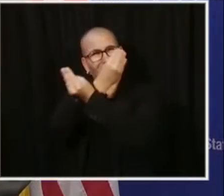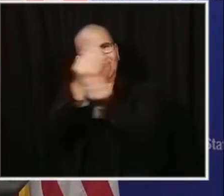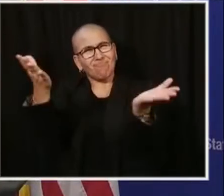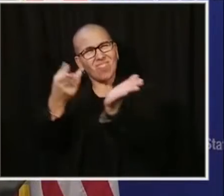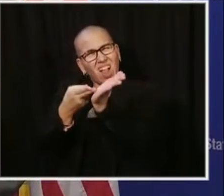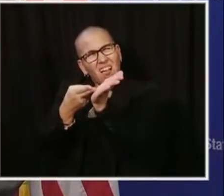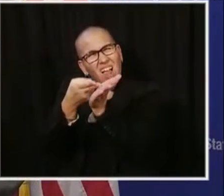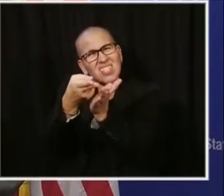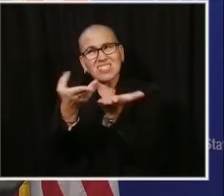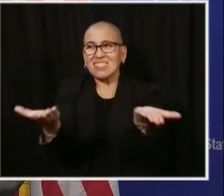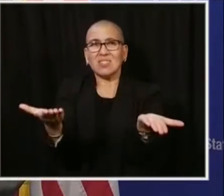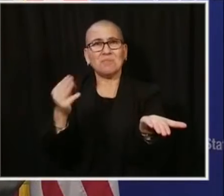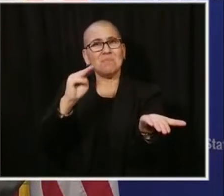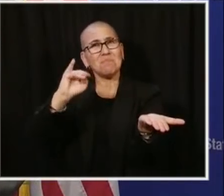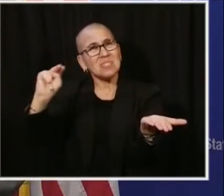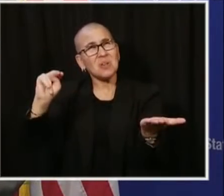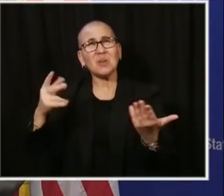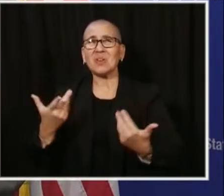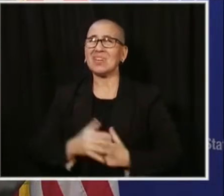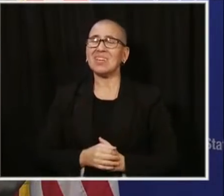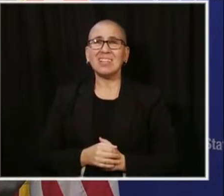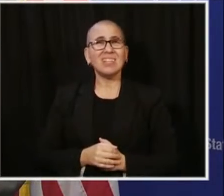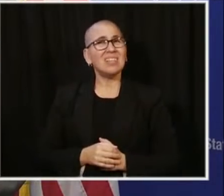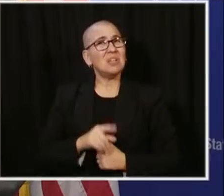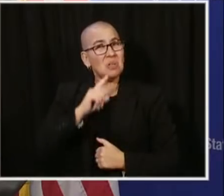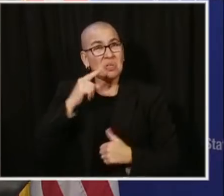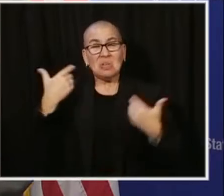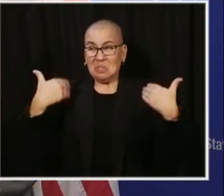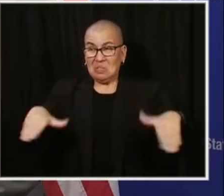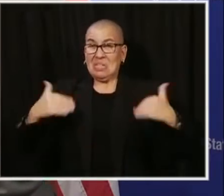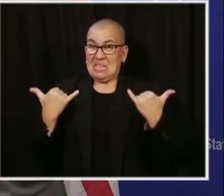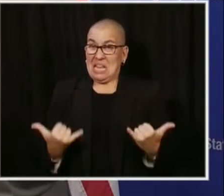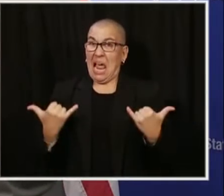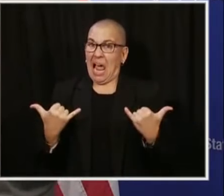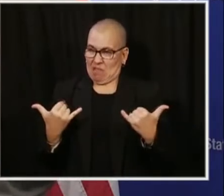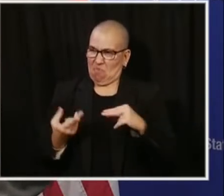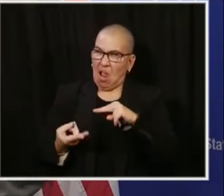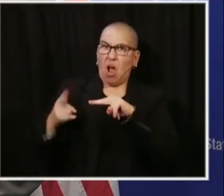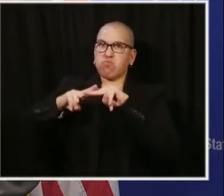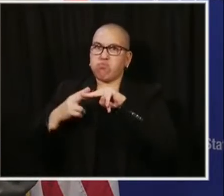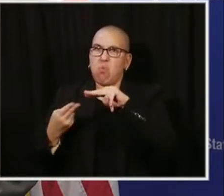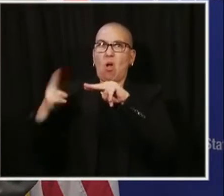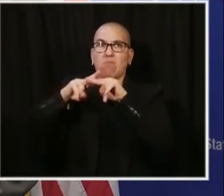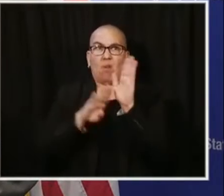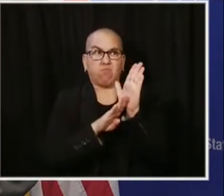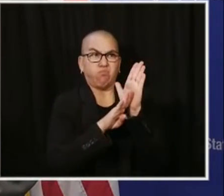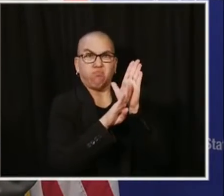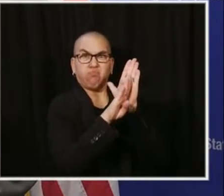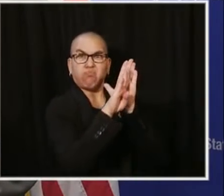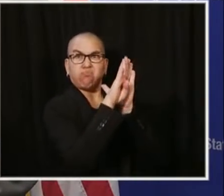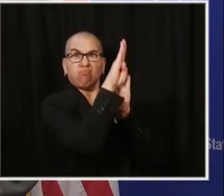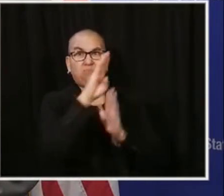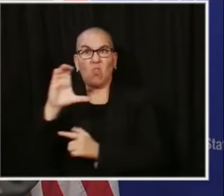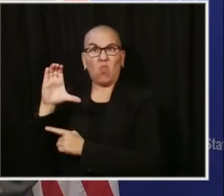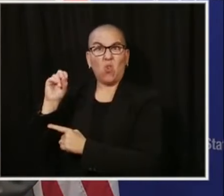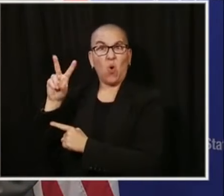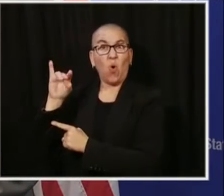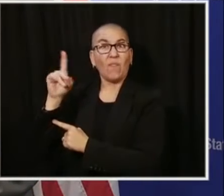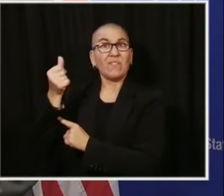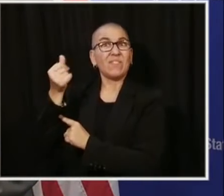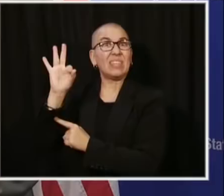in the midst of a significant surge in coronavirus cases. I wish I could tell you that this was